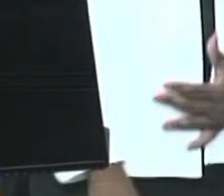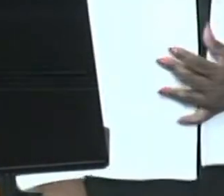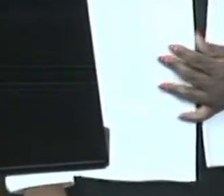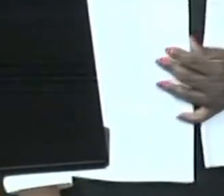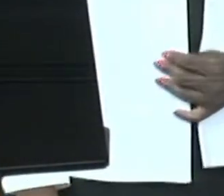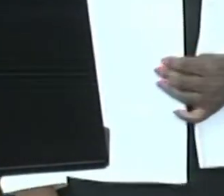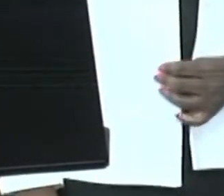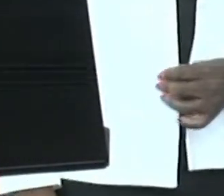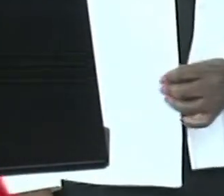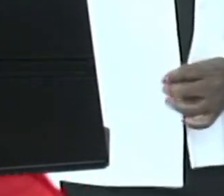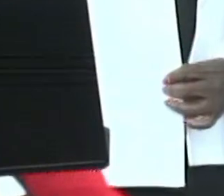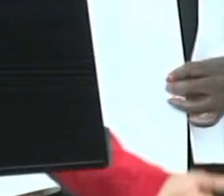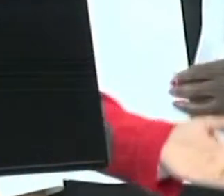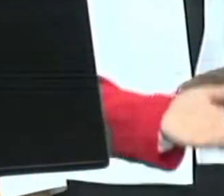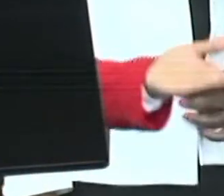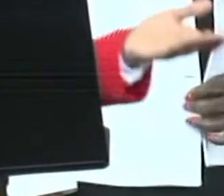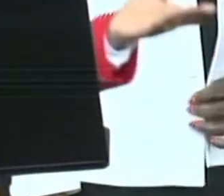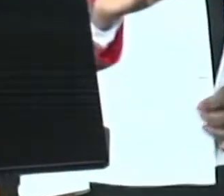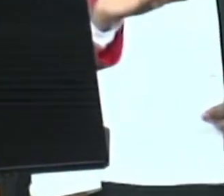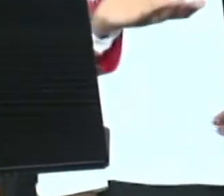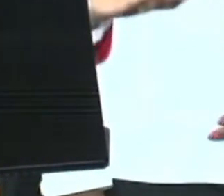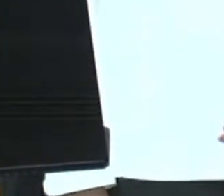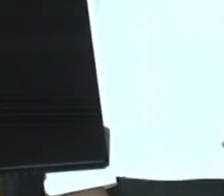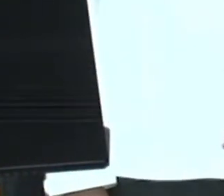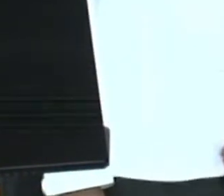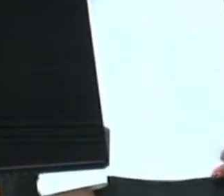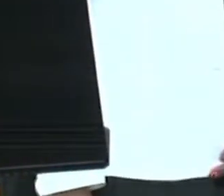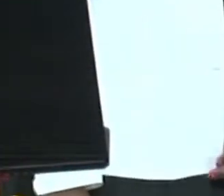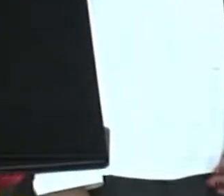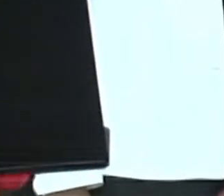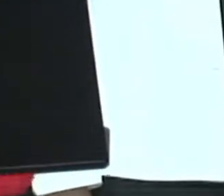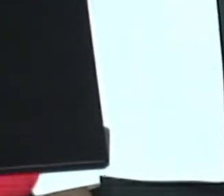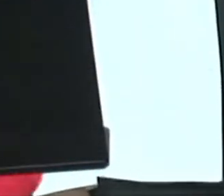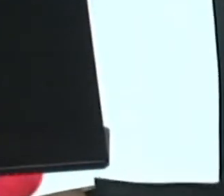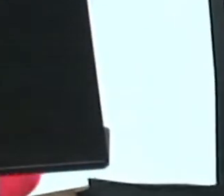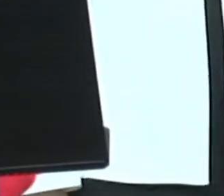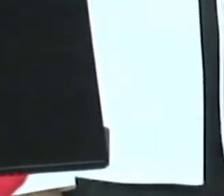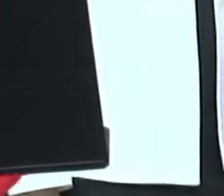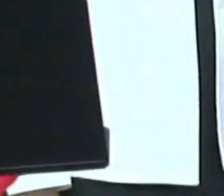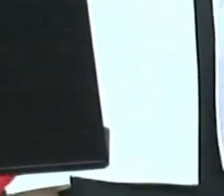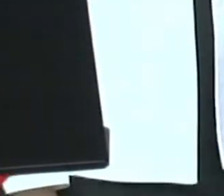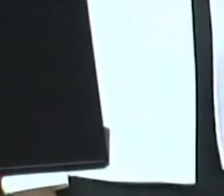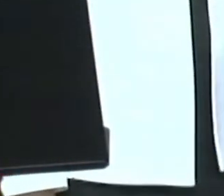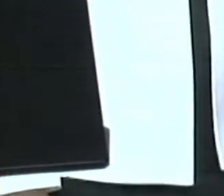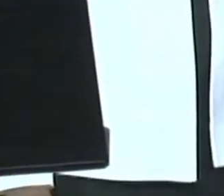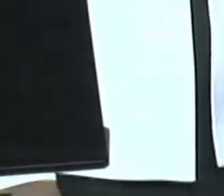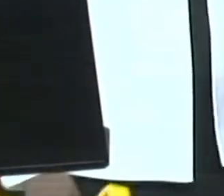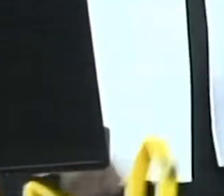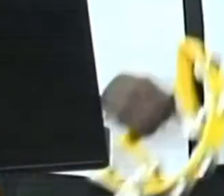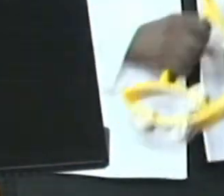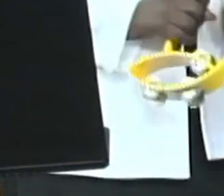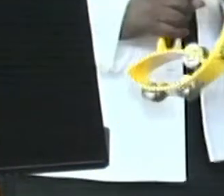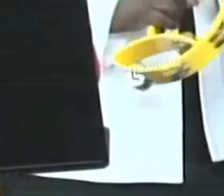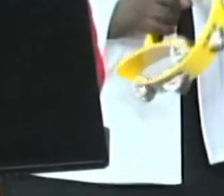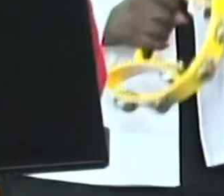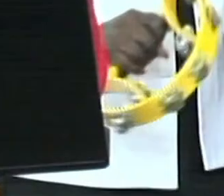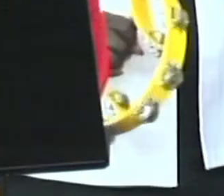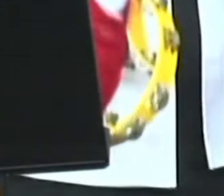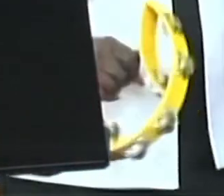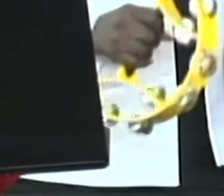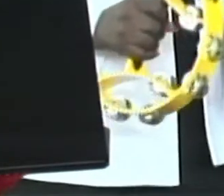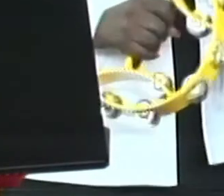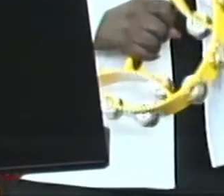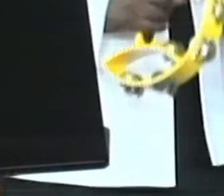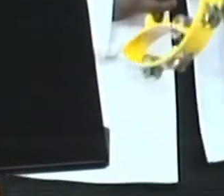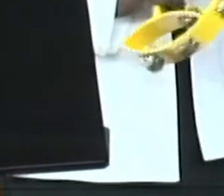Amen. I'd ask you to please stand and join us in singing as we just ask the Lord to come into